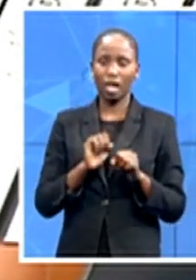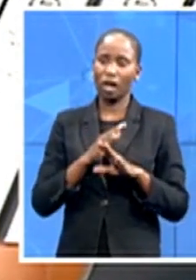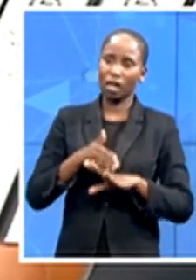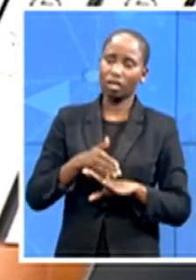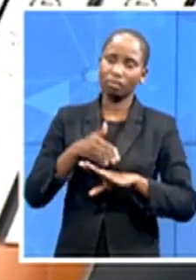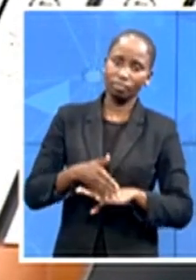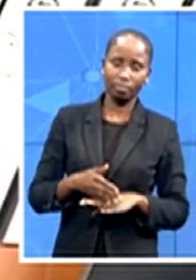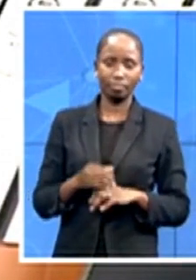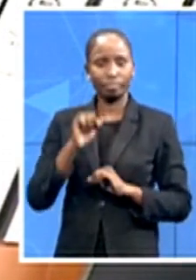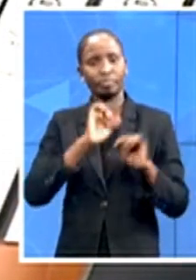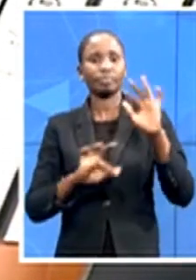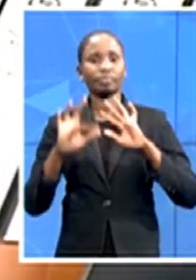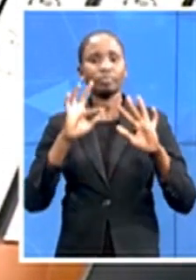institutions.